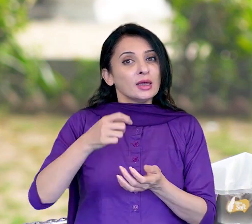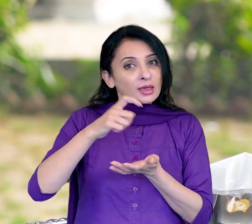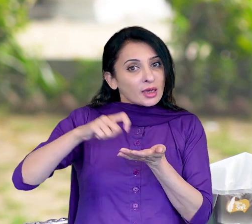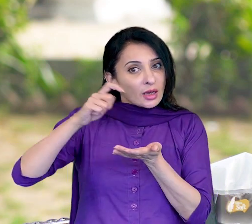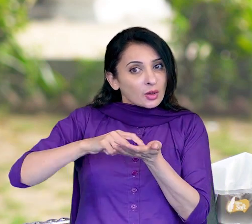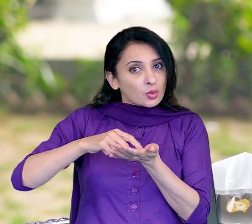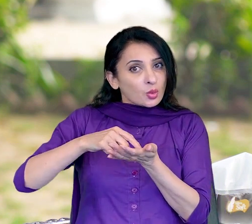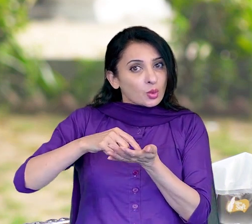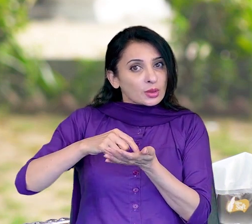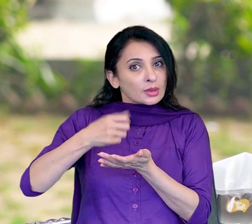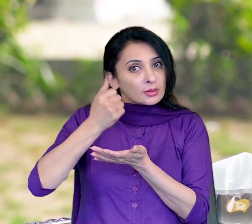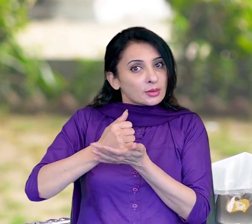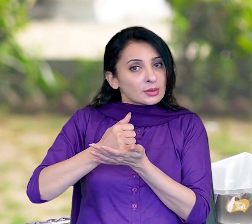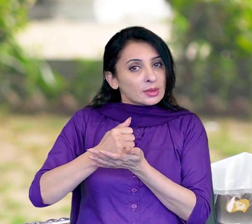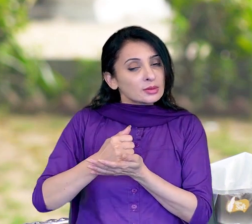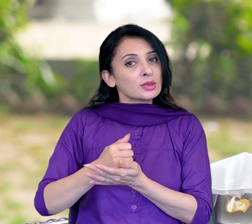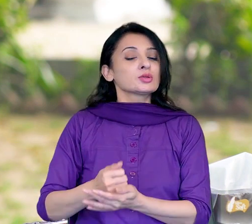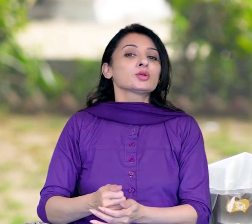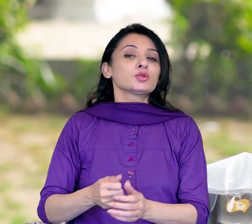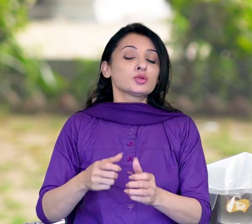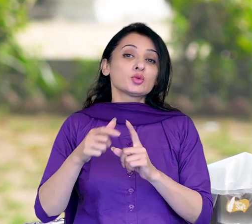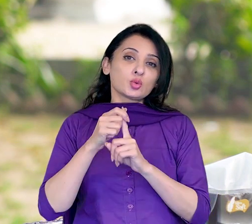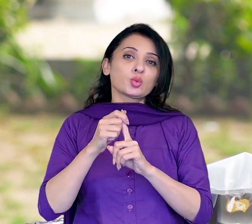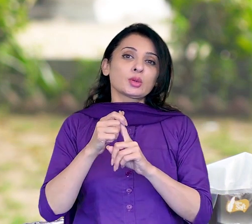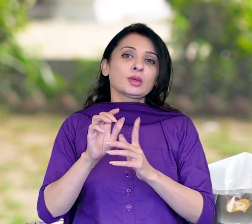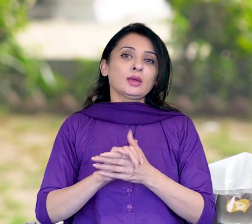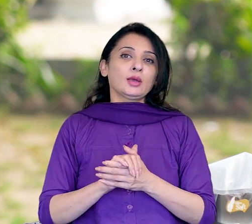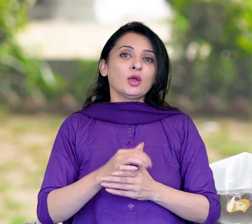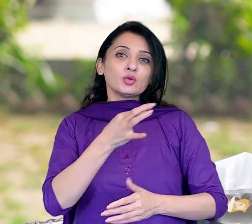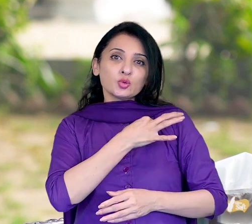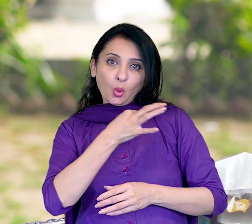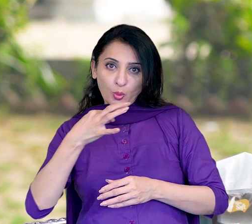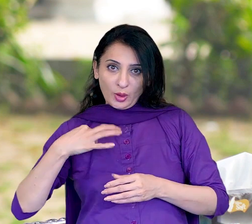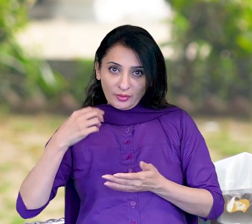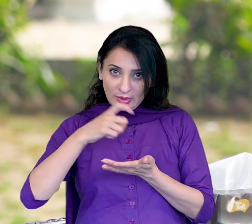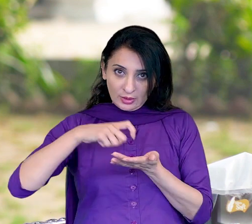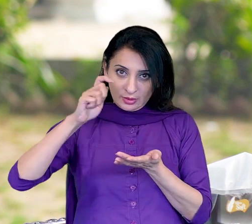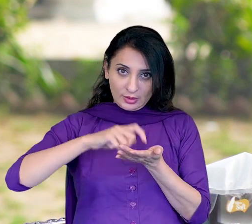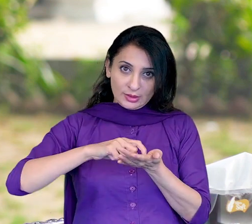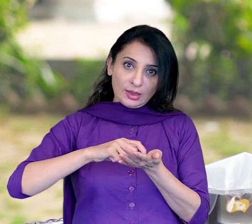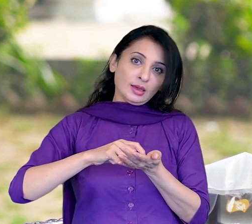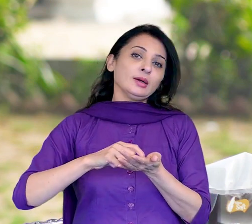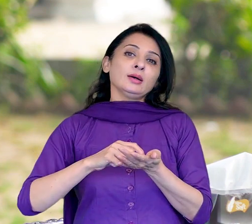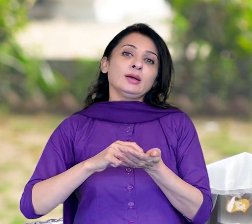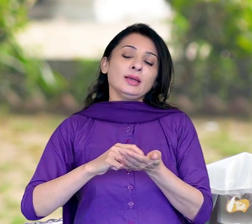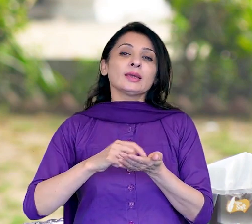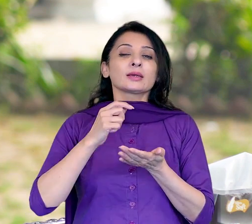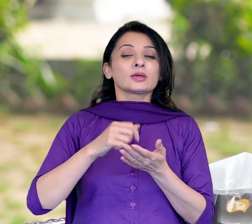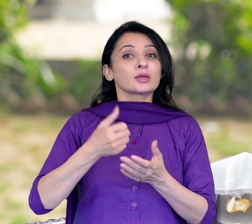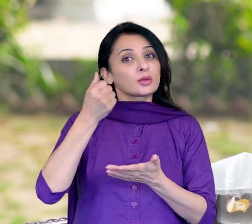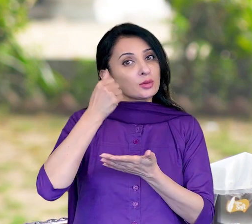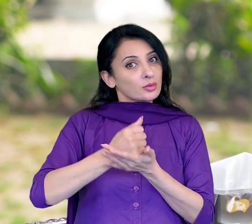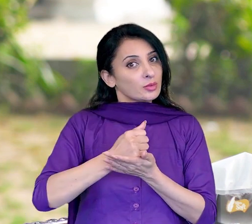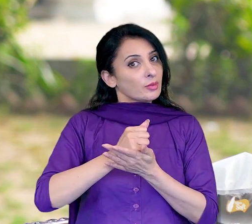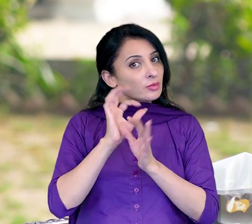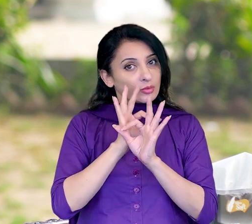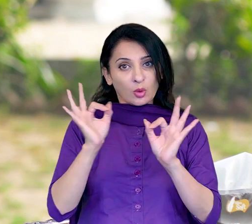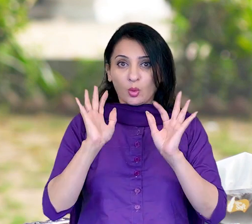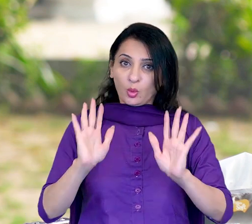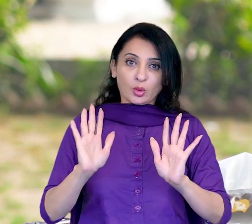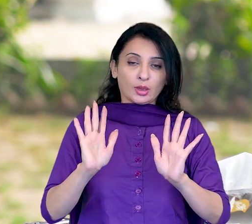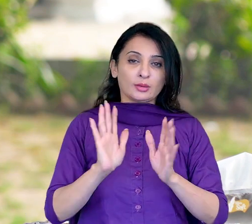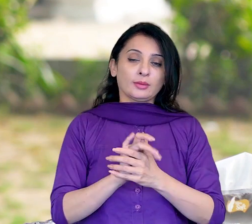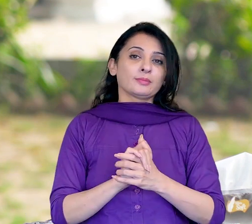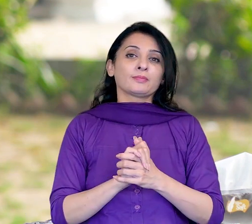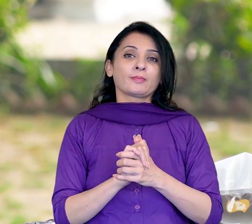Act, the Security Act and the Breach Notification Act, all three were enacted upon within this act, and a law was